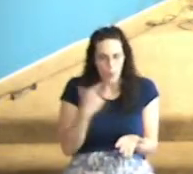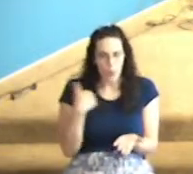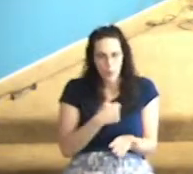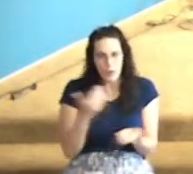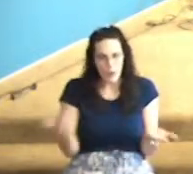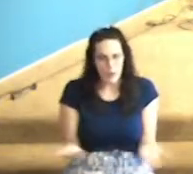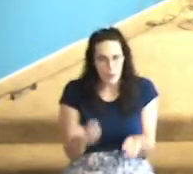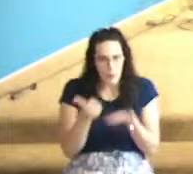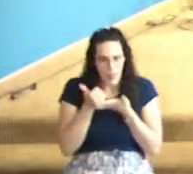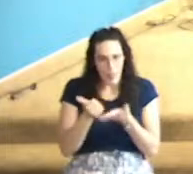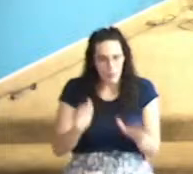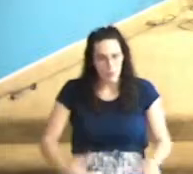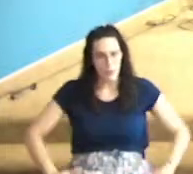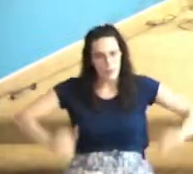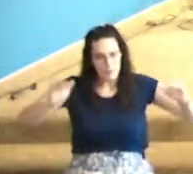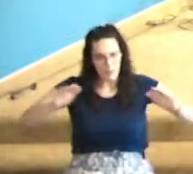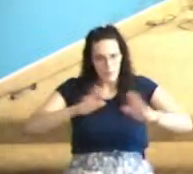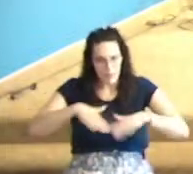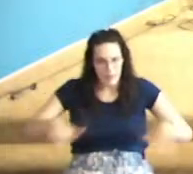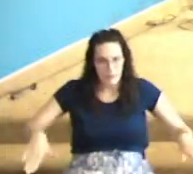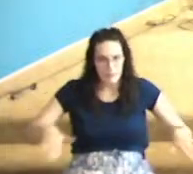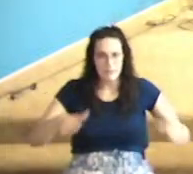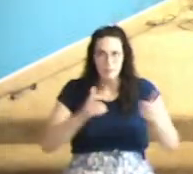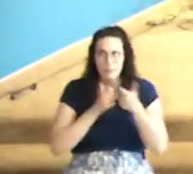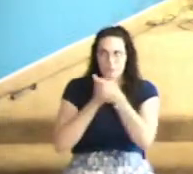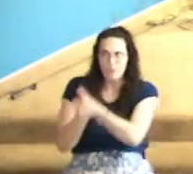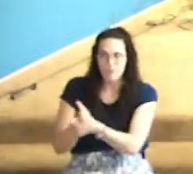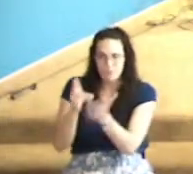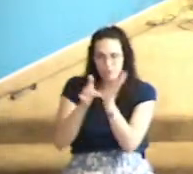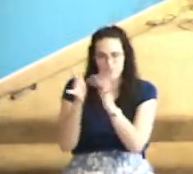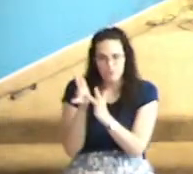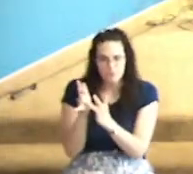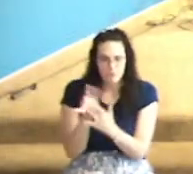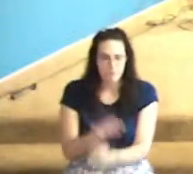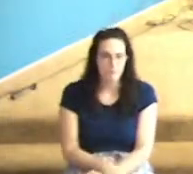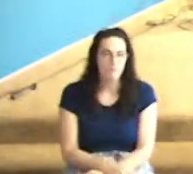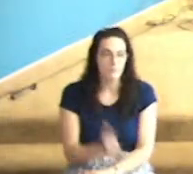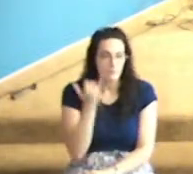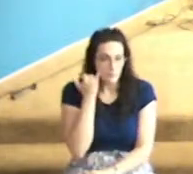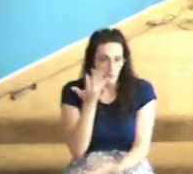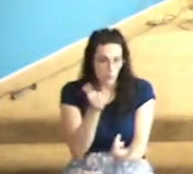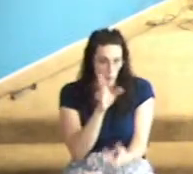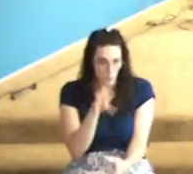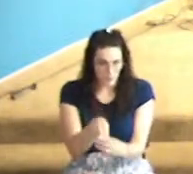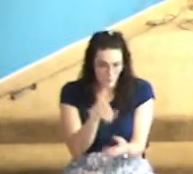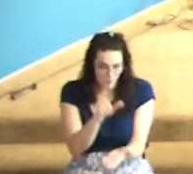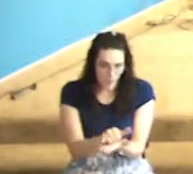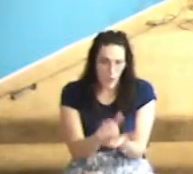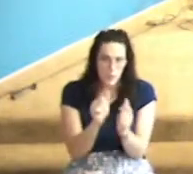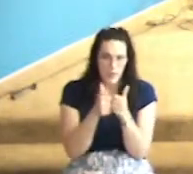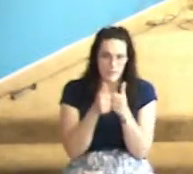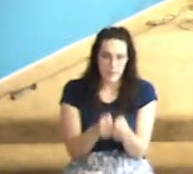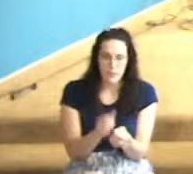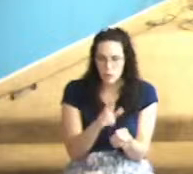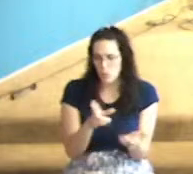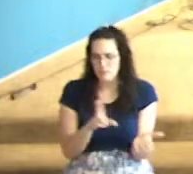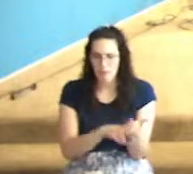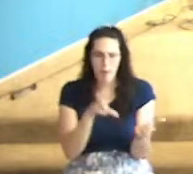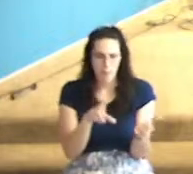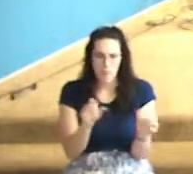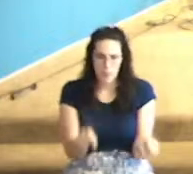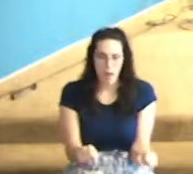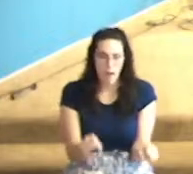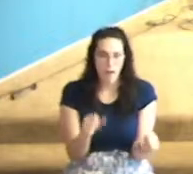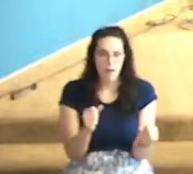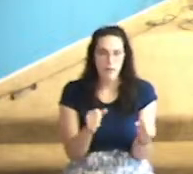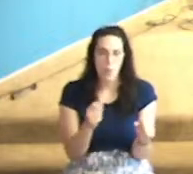are here helping raise these kids in the ways of Jesus. So if that's something you'd like to participate in, you can text or sign up and